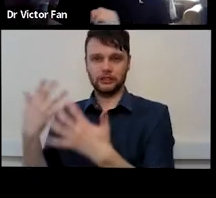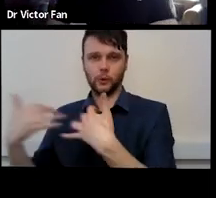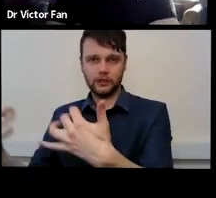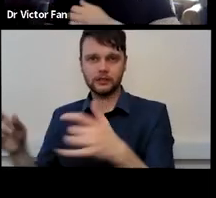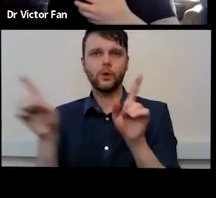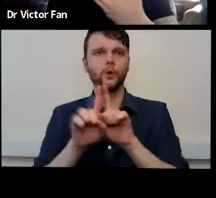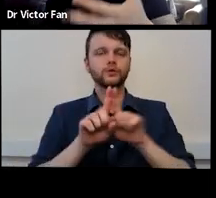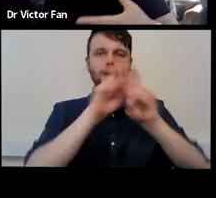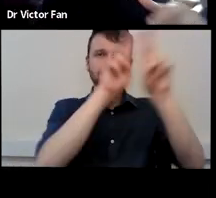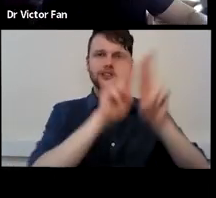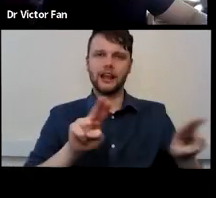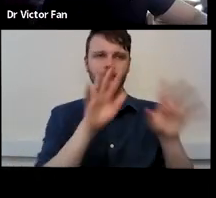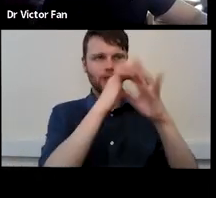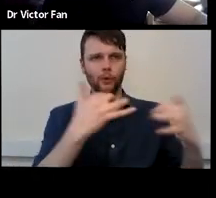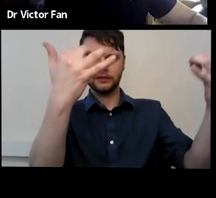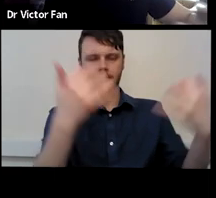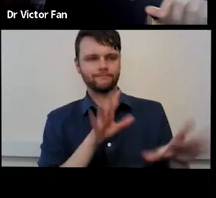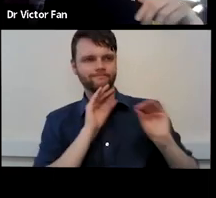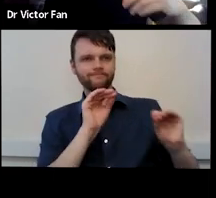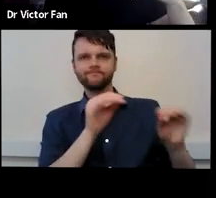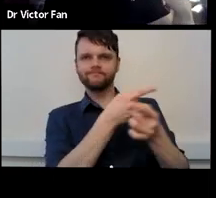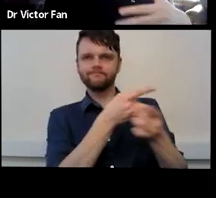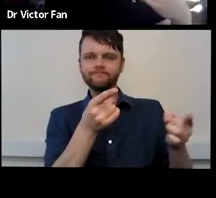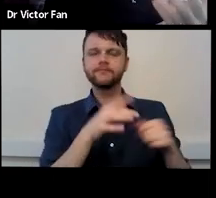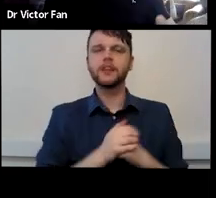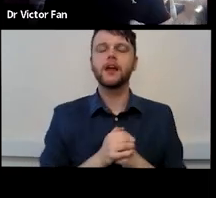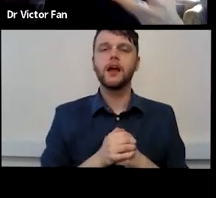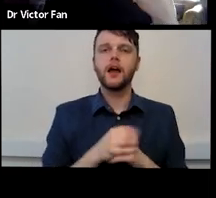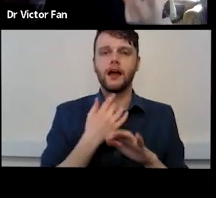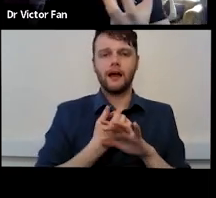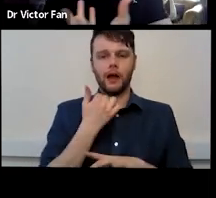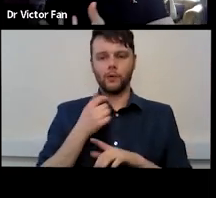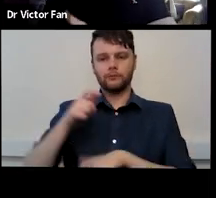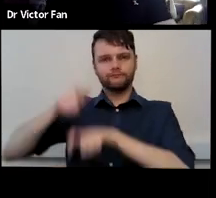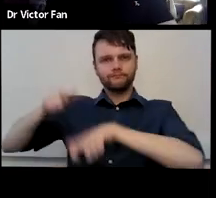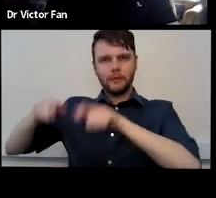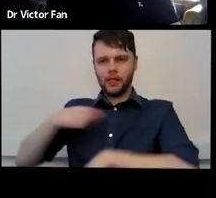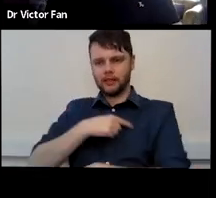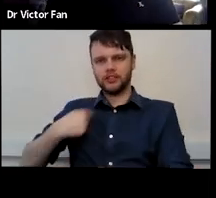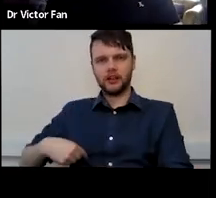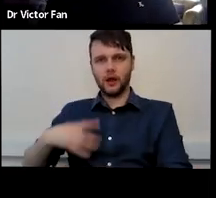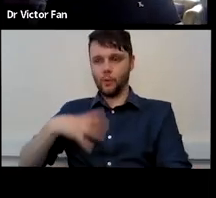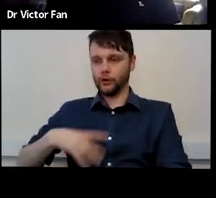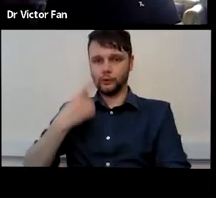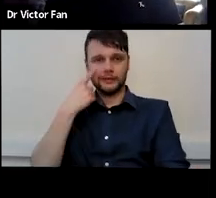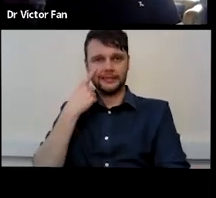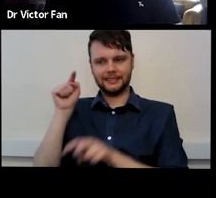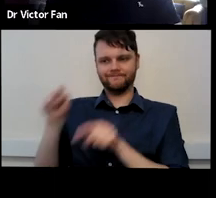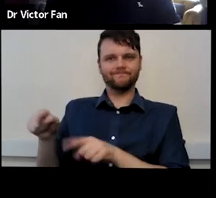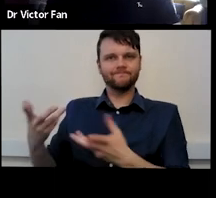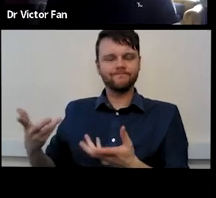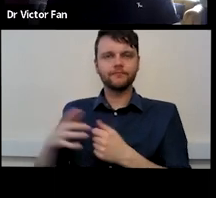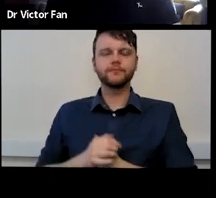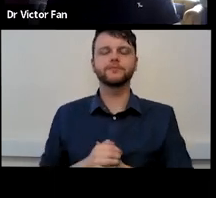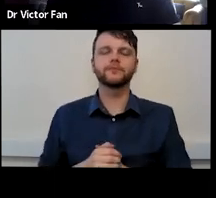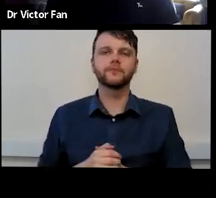that, to educate its international audience how people in China wanted themselves to be represented. And